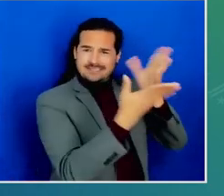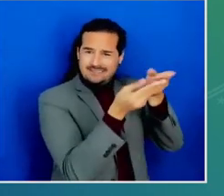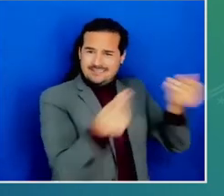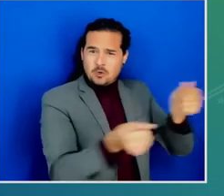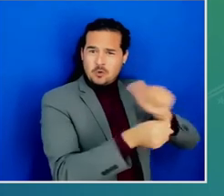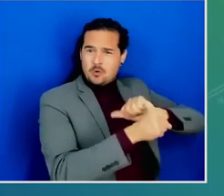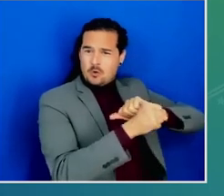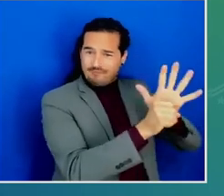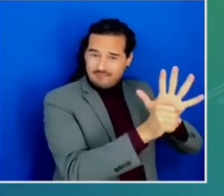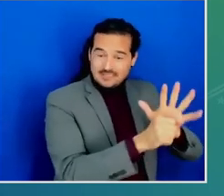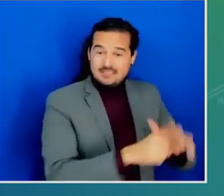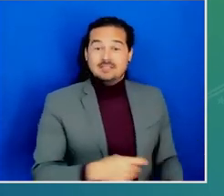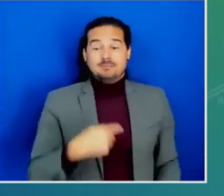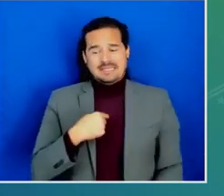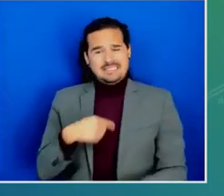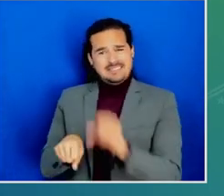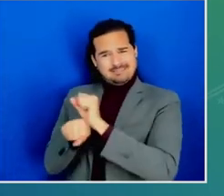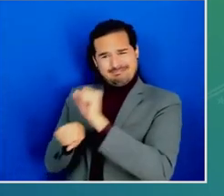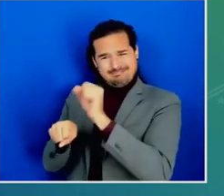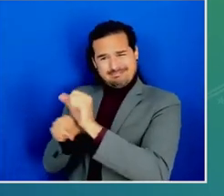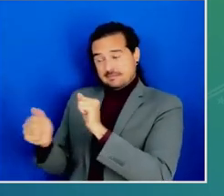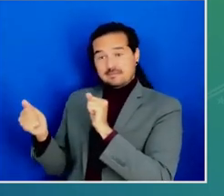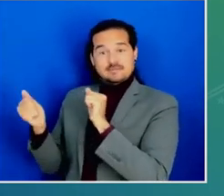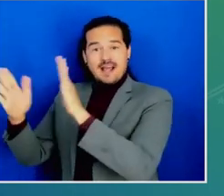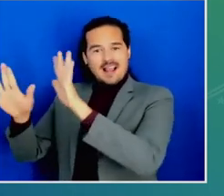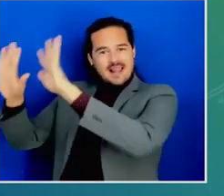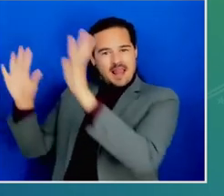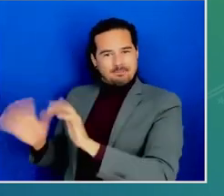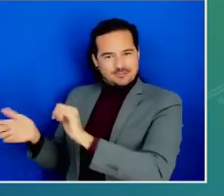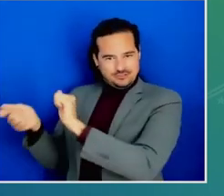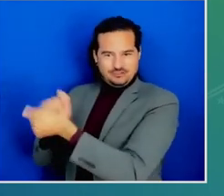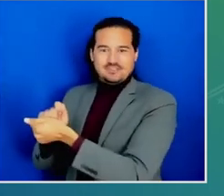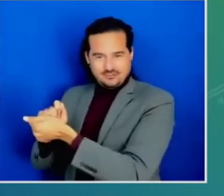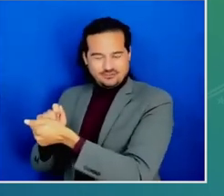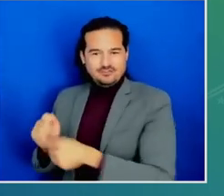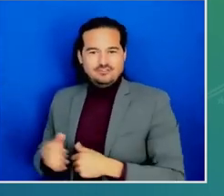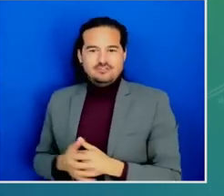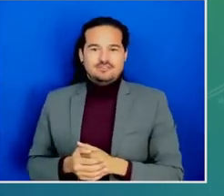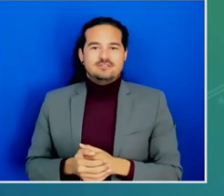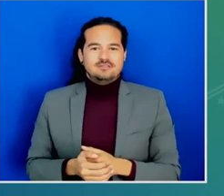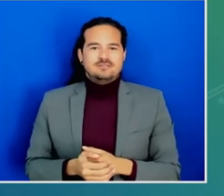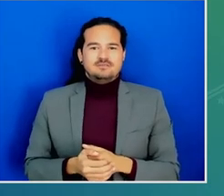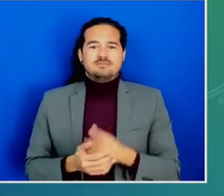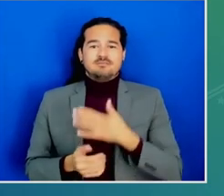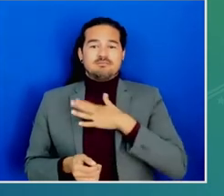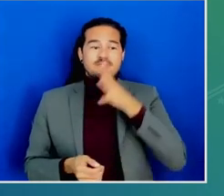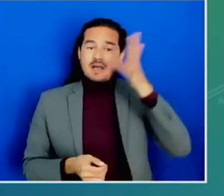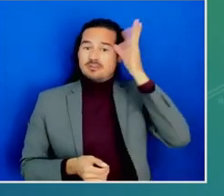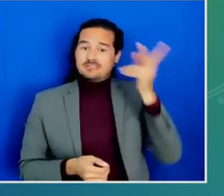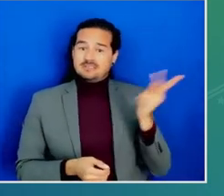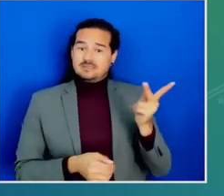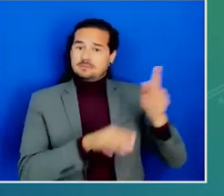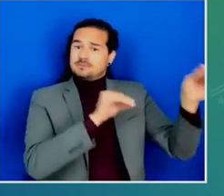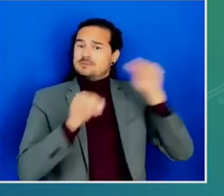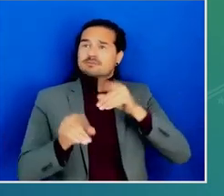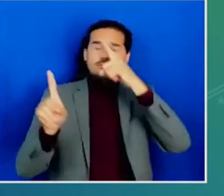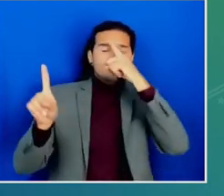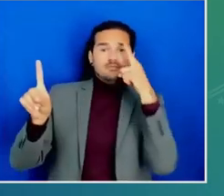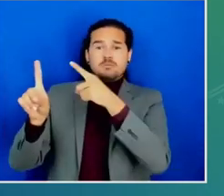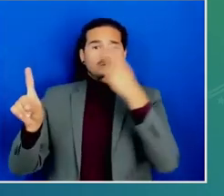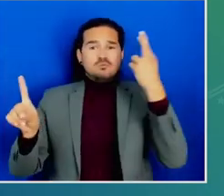to the front lines of the fight against climate change. To be healthy, to have